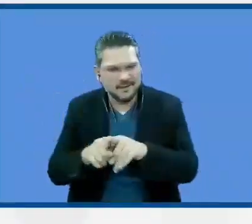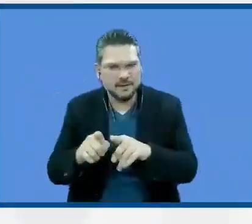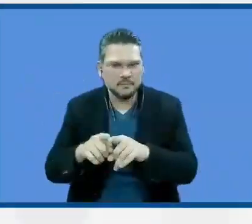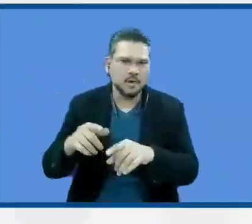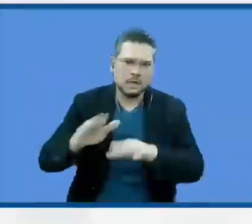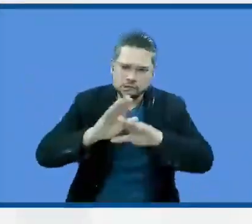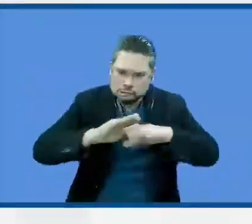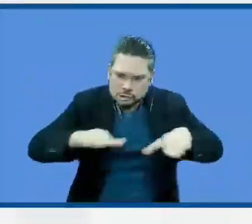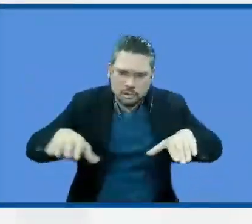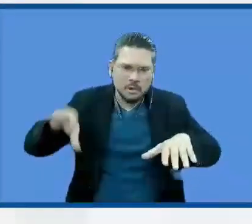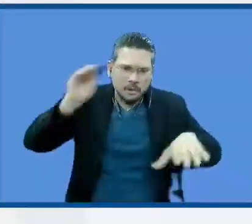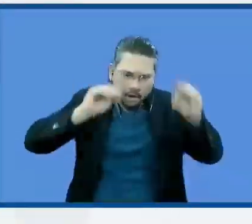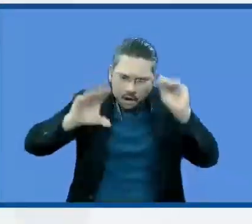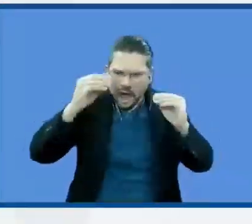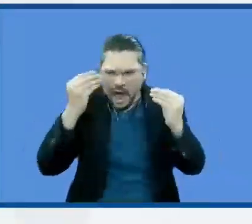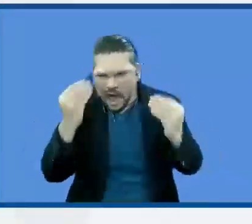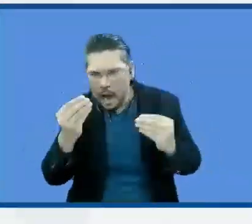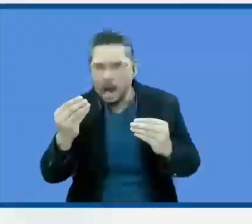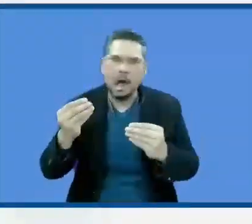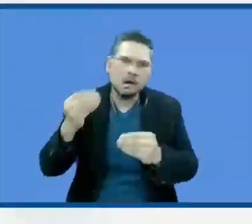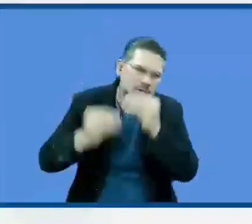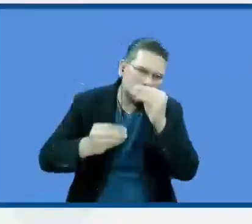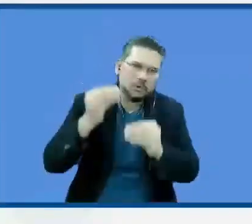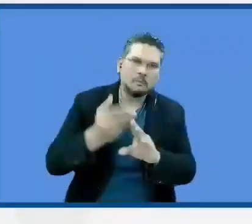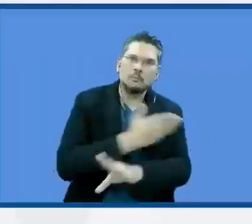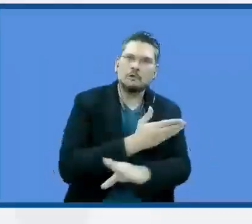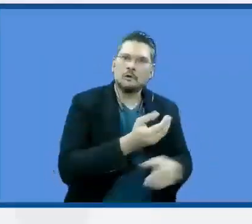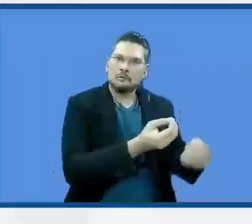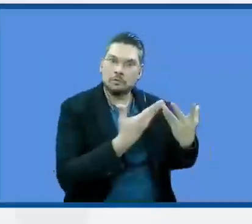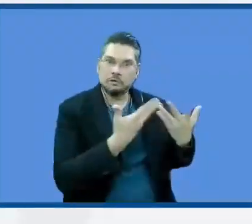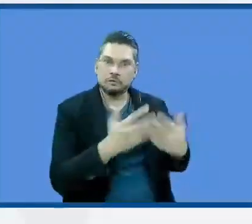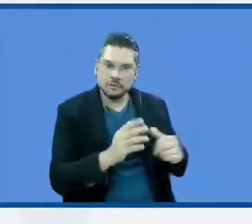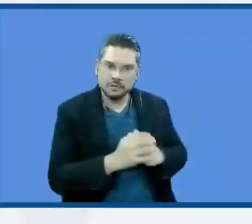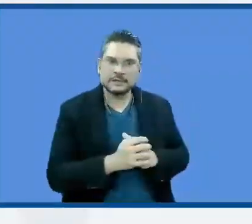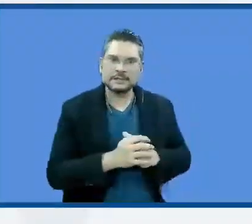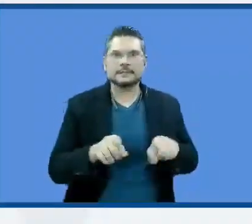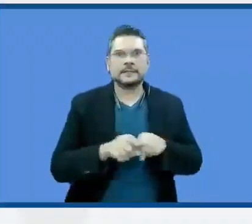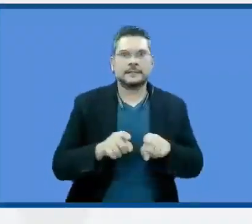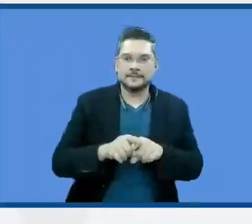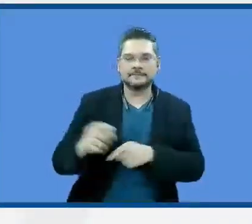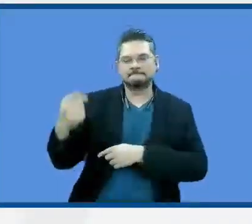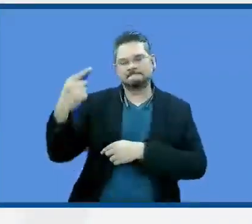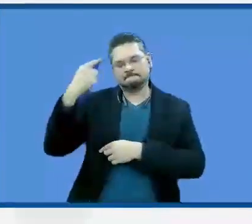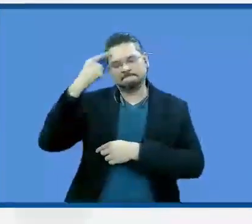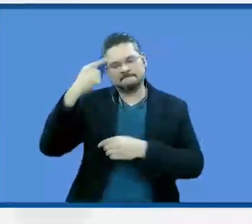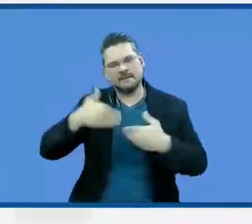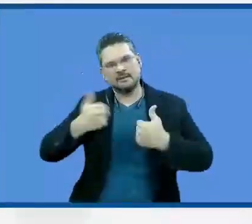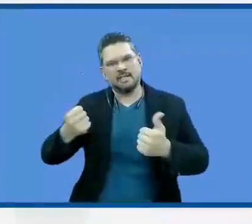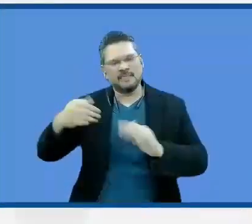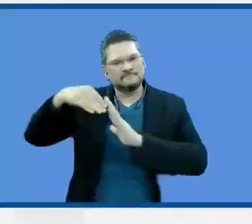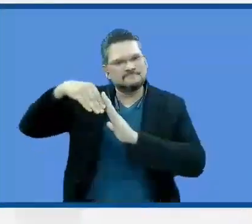vulnerable communities. They shared early data on the pandemic mental health impacts and advised on